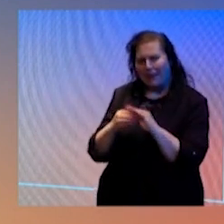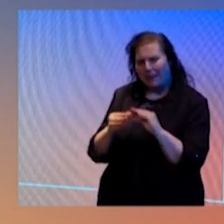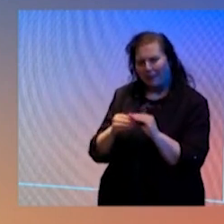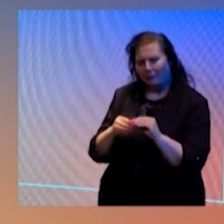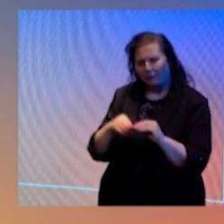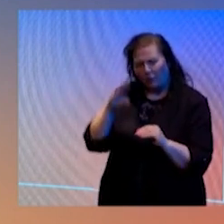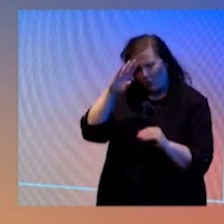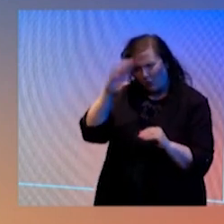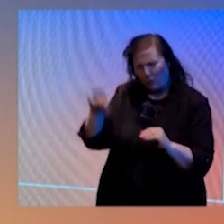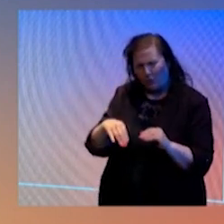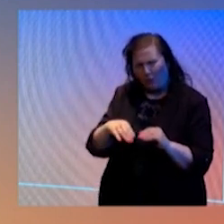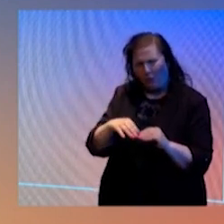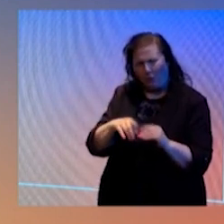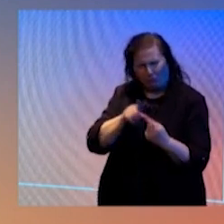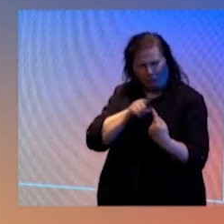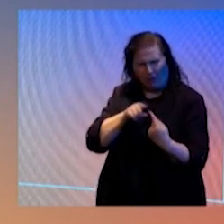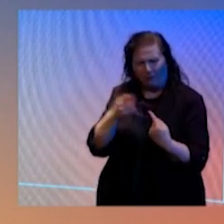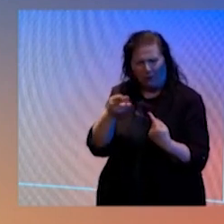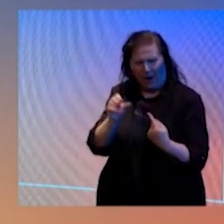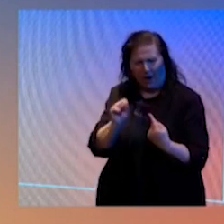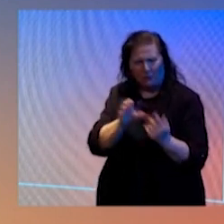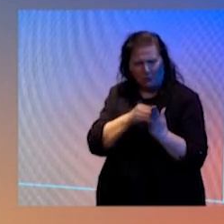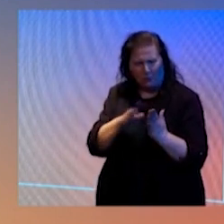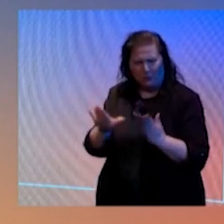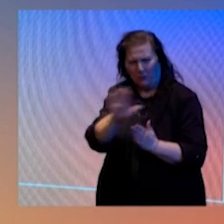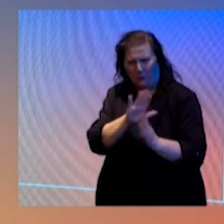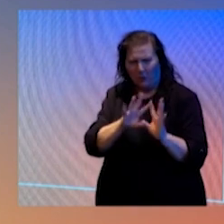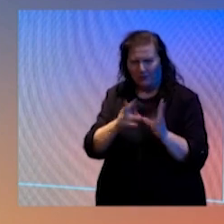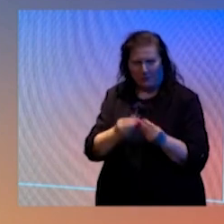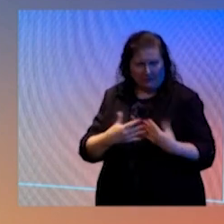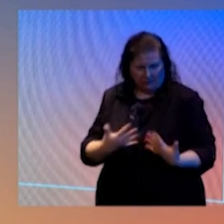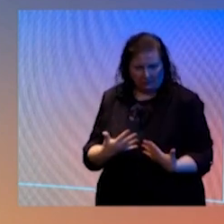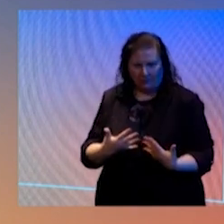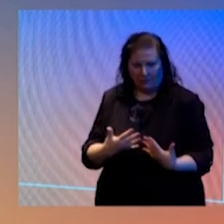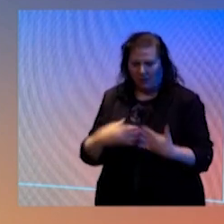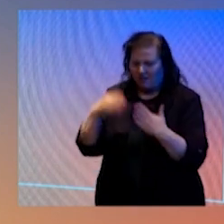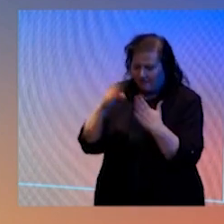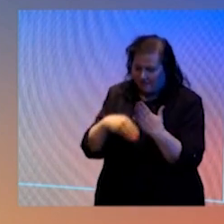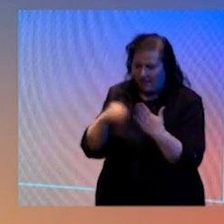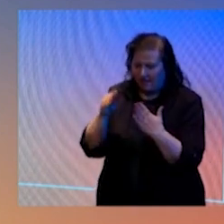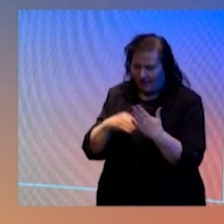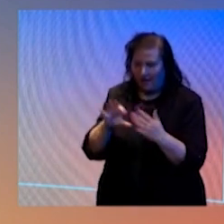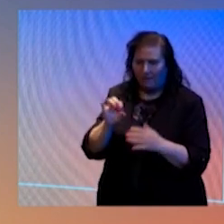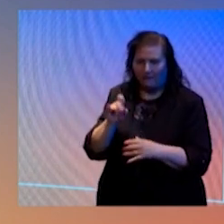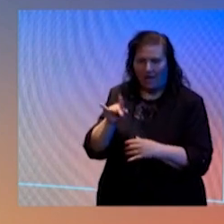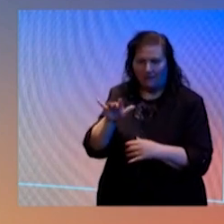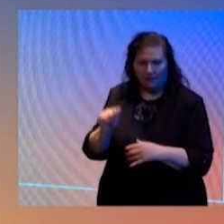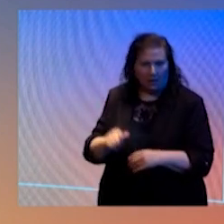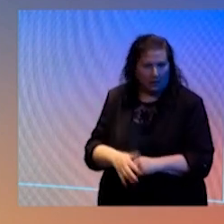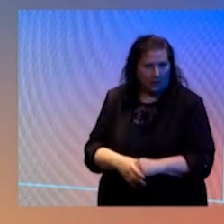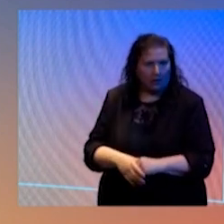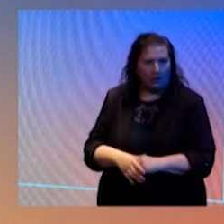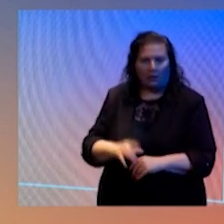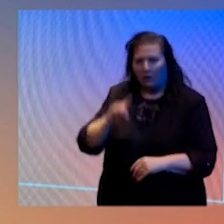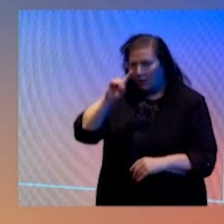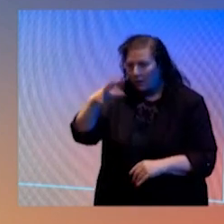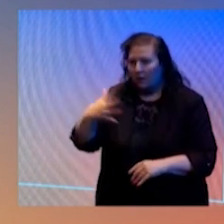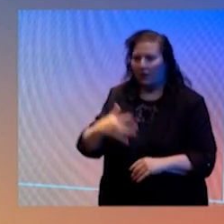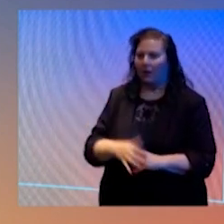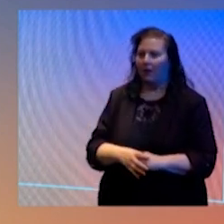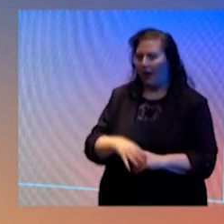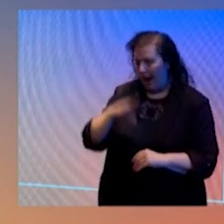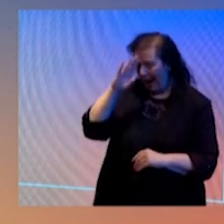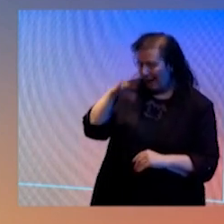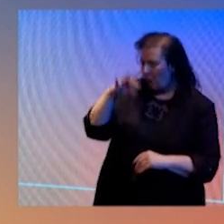what's really a hassle for high school students and their families? Filling out the financial aid forms, right? I know the